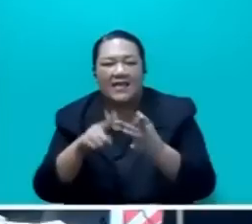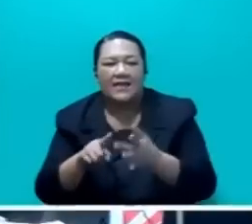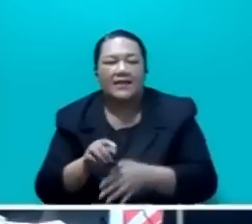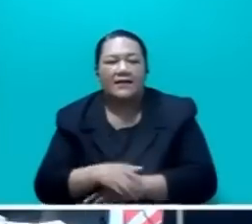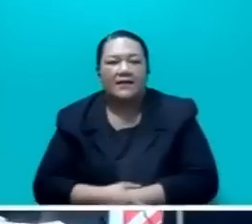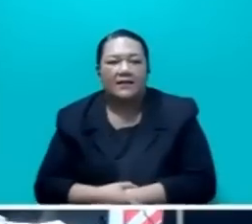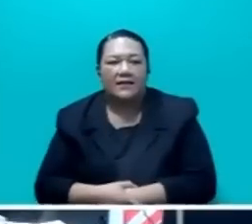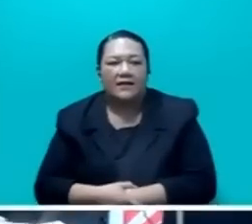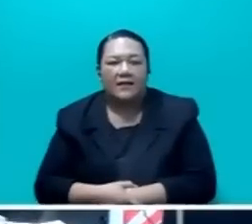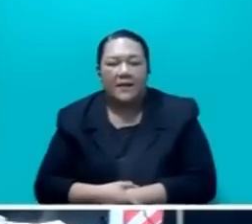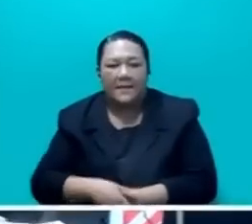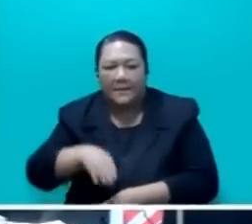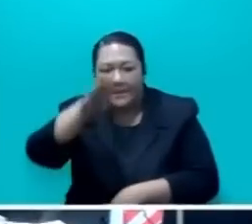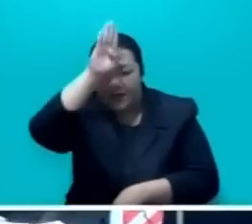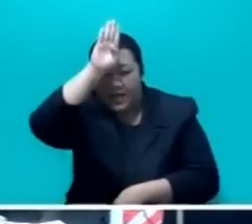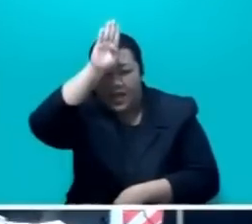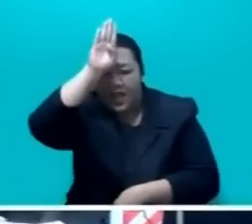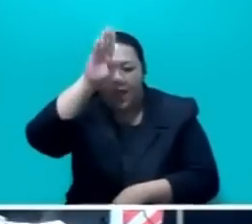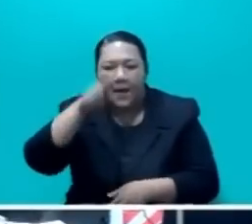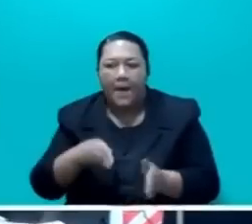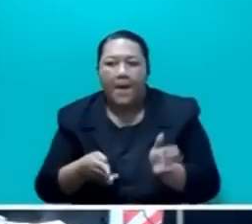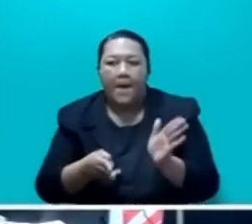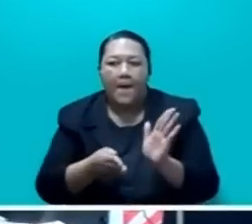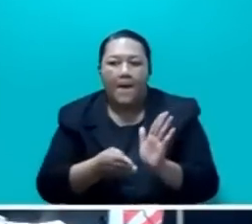Turang na ratu na tuy motoriki.